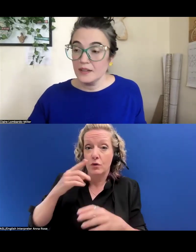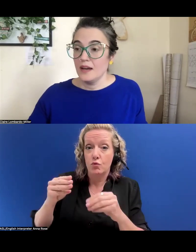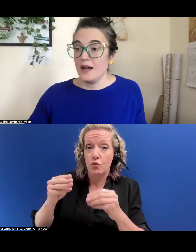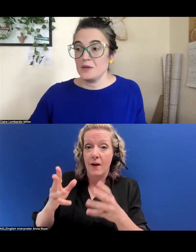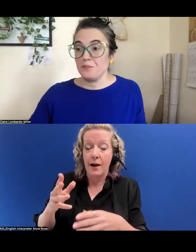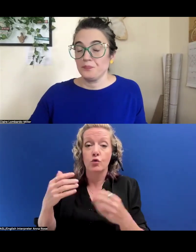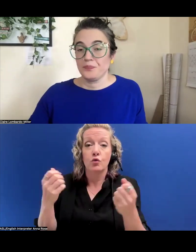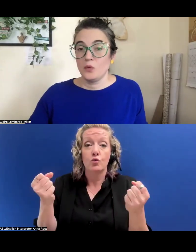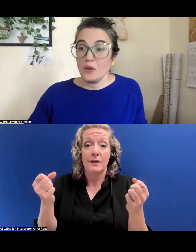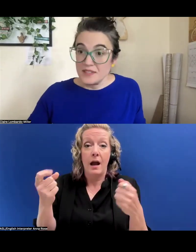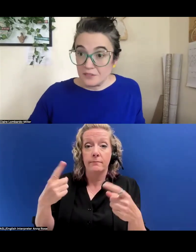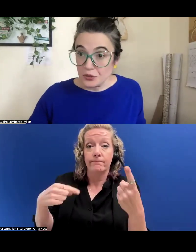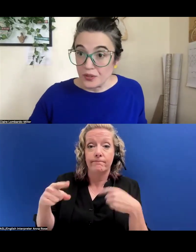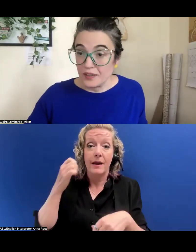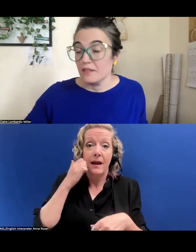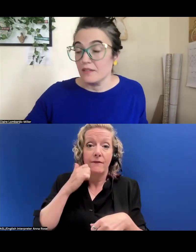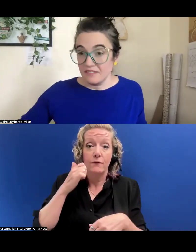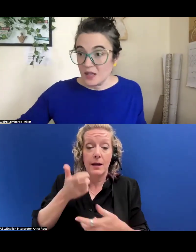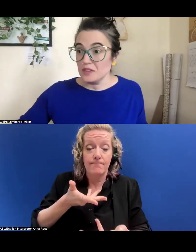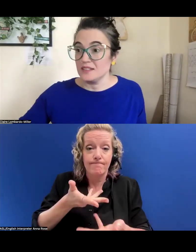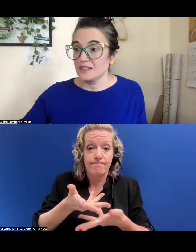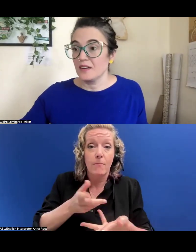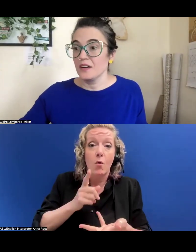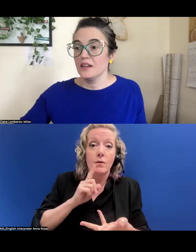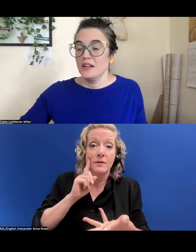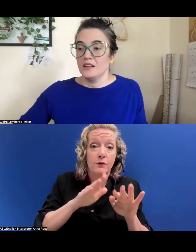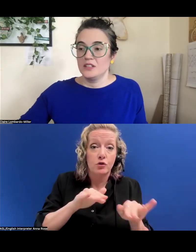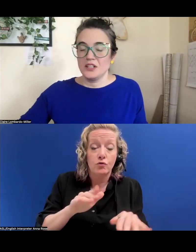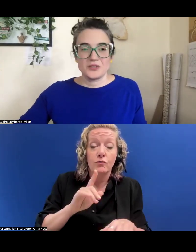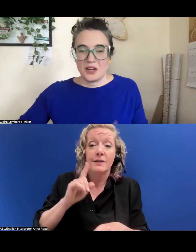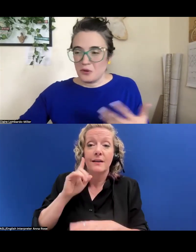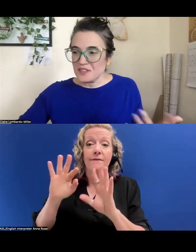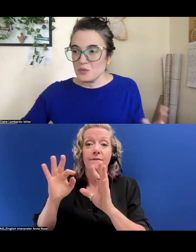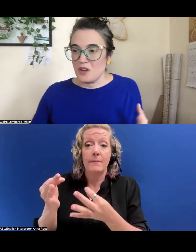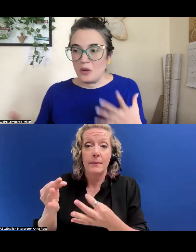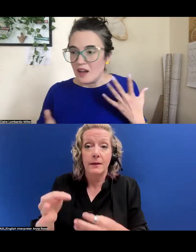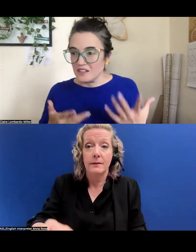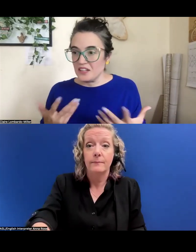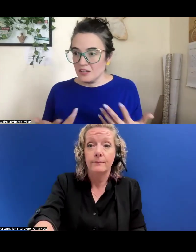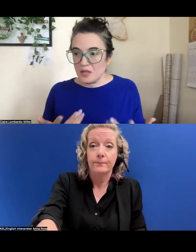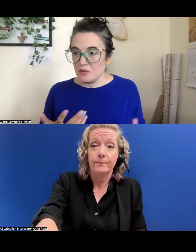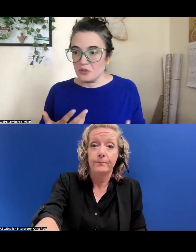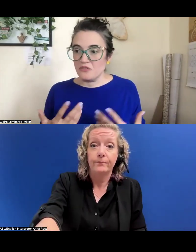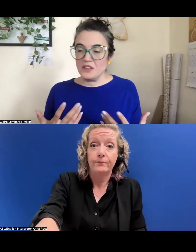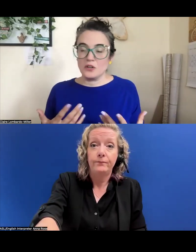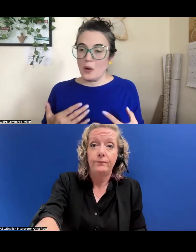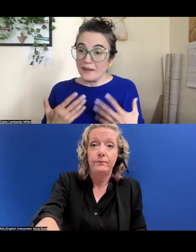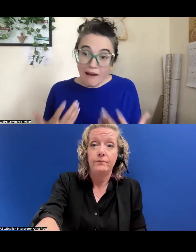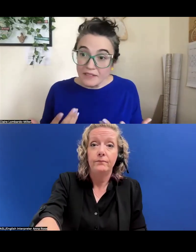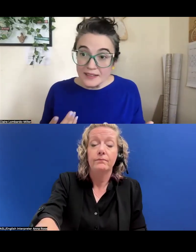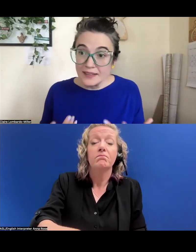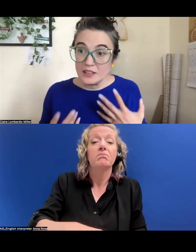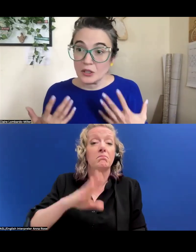work. With deaf children, deaf families, et cetera. There's, of course, as we know, a lot of hearing people who feel